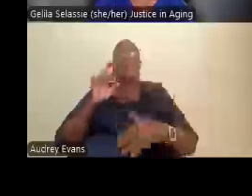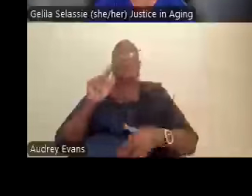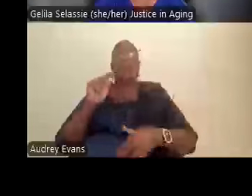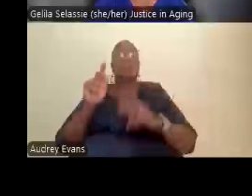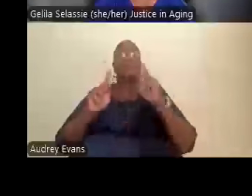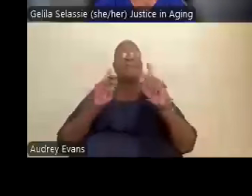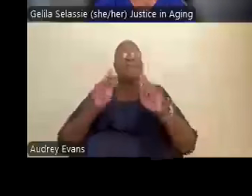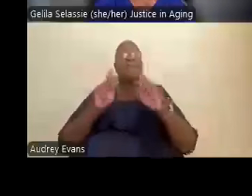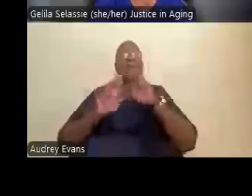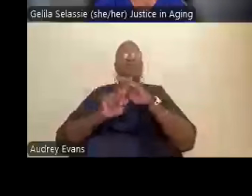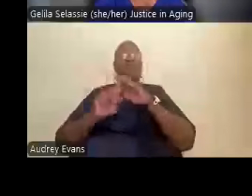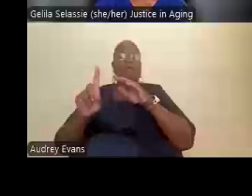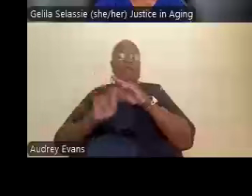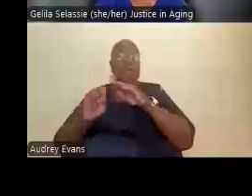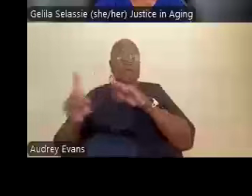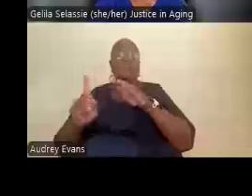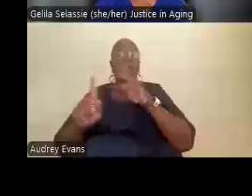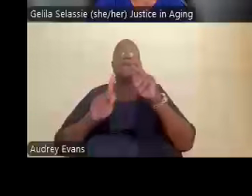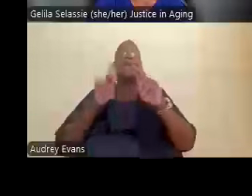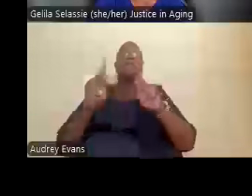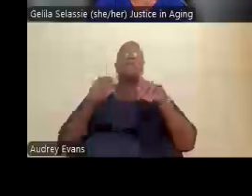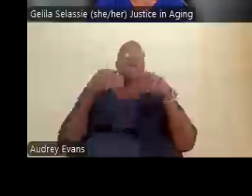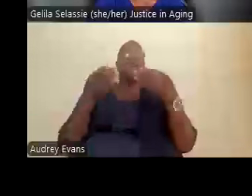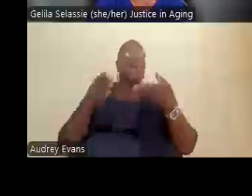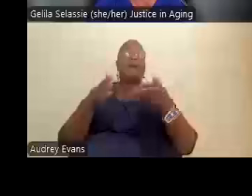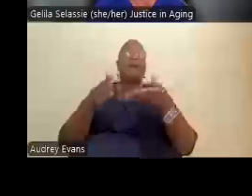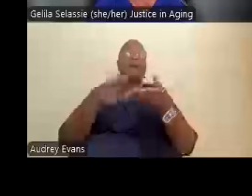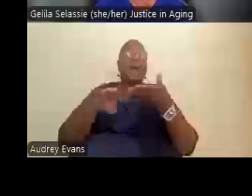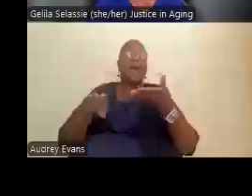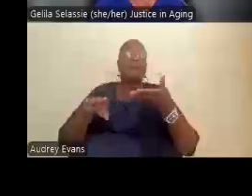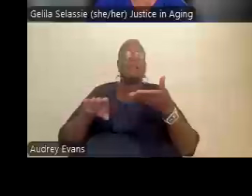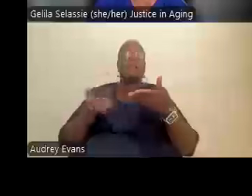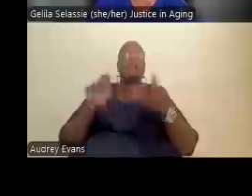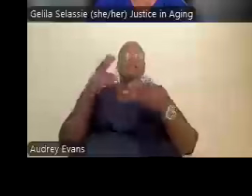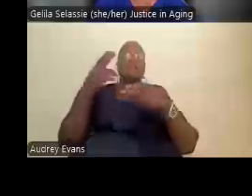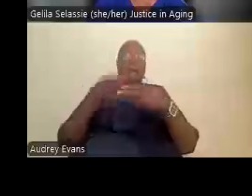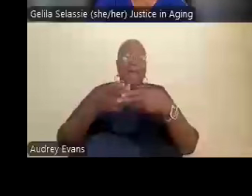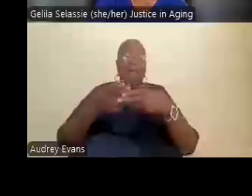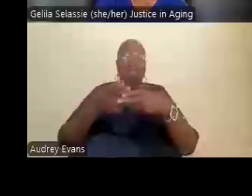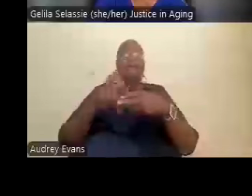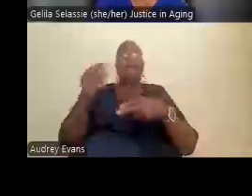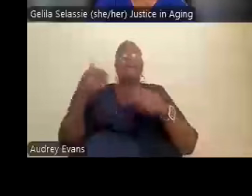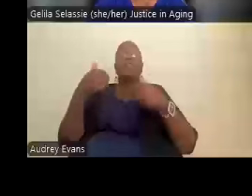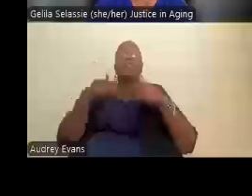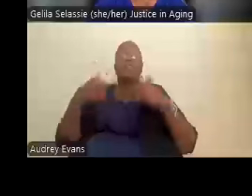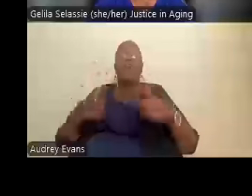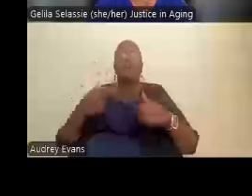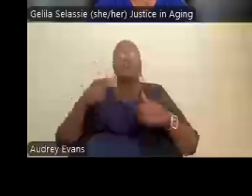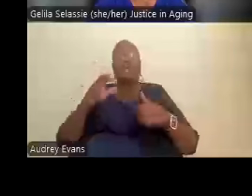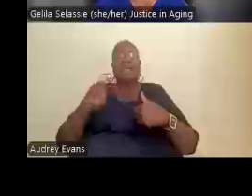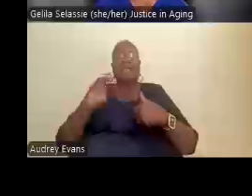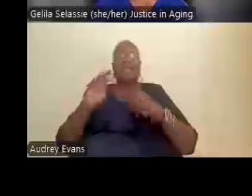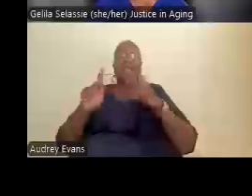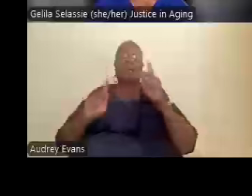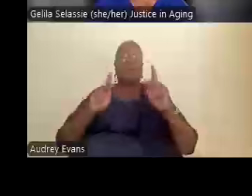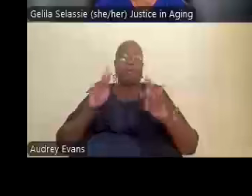are refugees, people who have been granted asylum status, as well as other humanitarian immigrants.